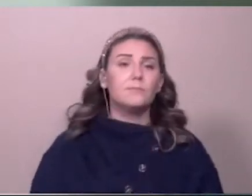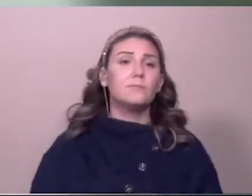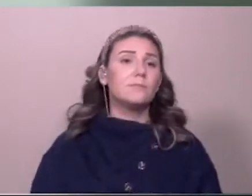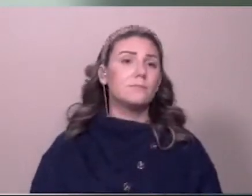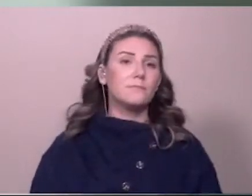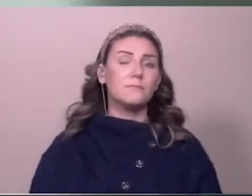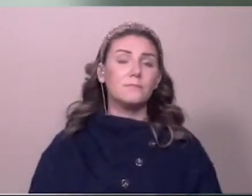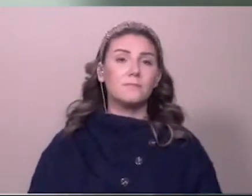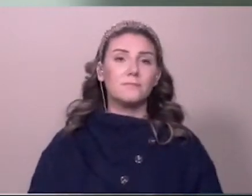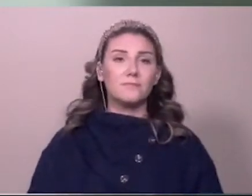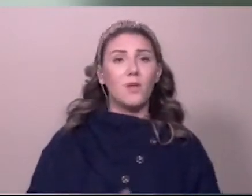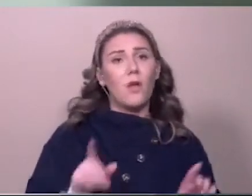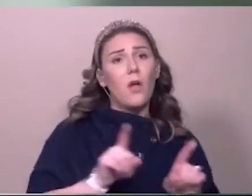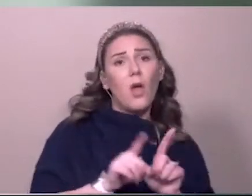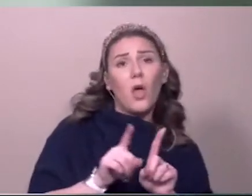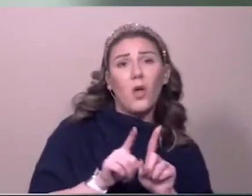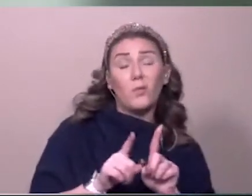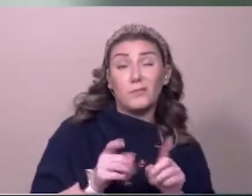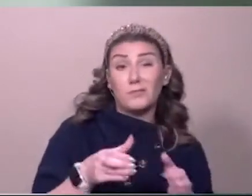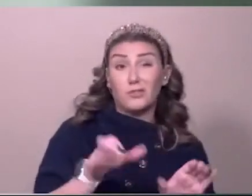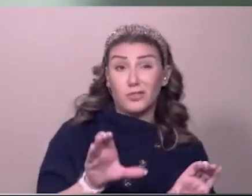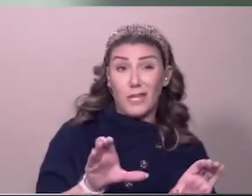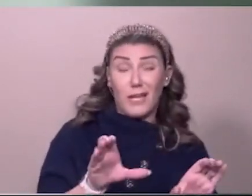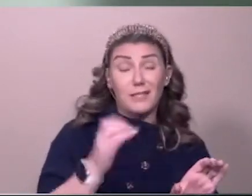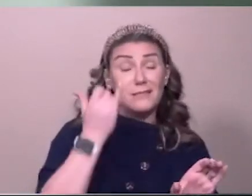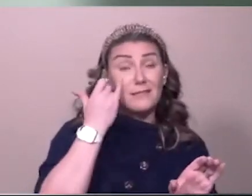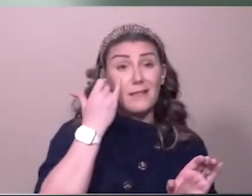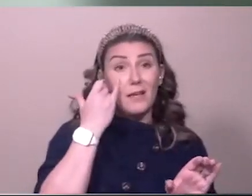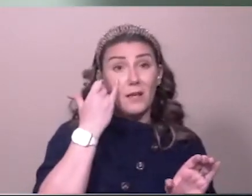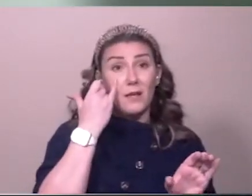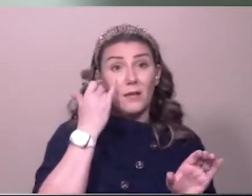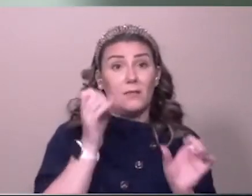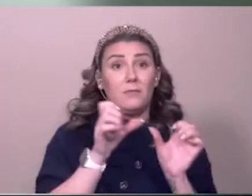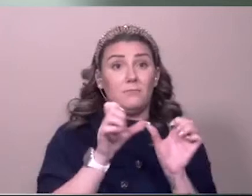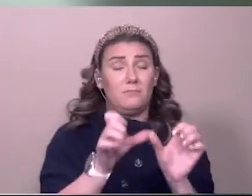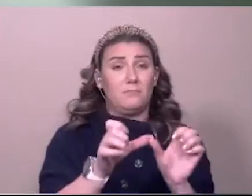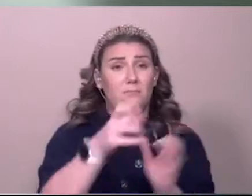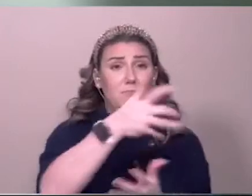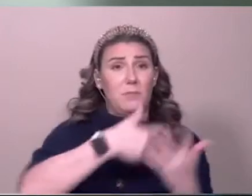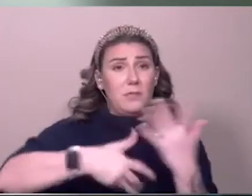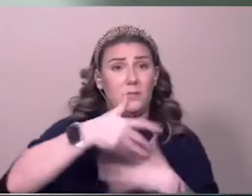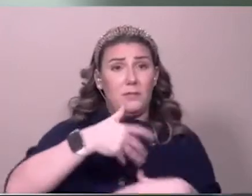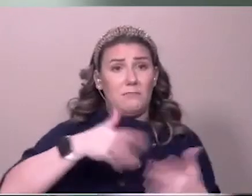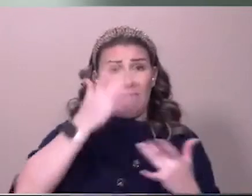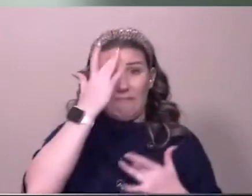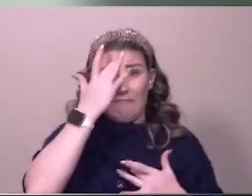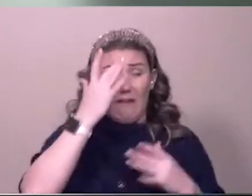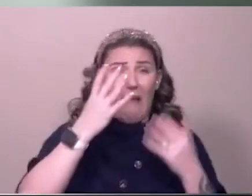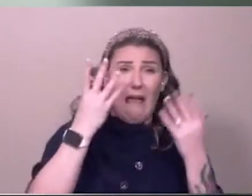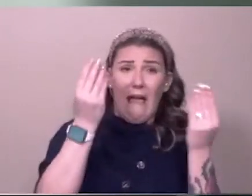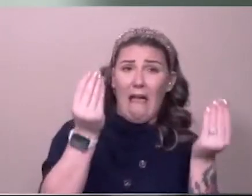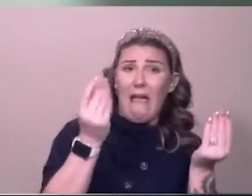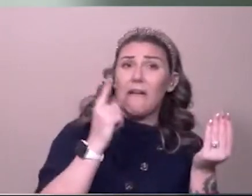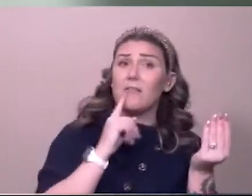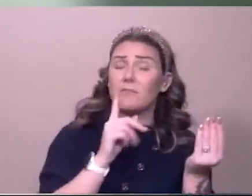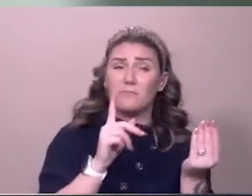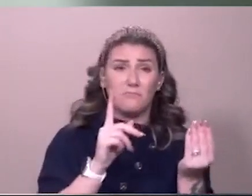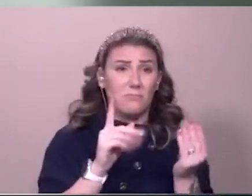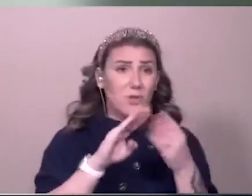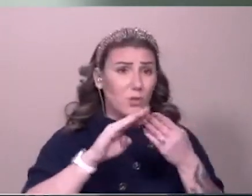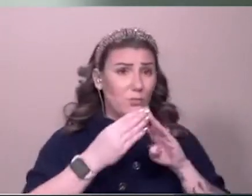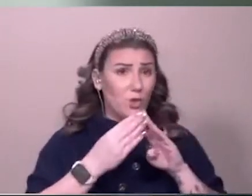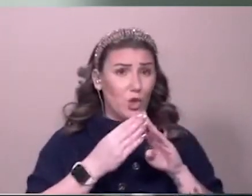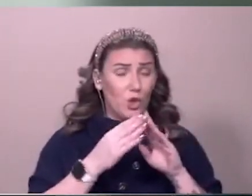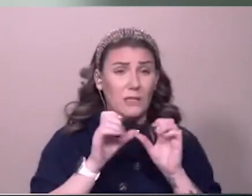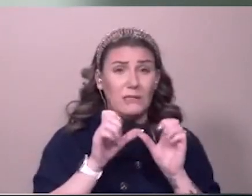always the chance, if there's ongoing circulation of the virus in the community, for it to continue to mutate